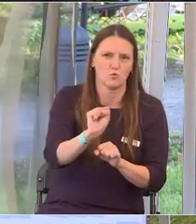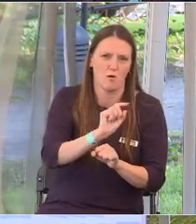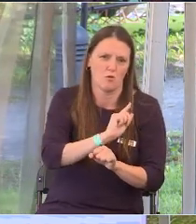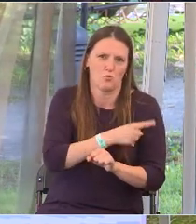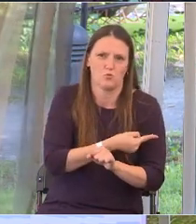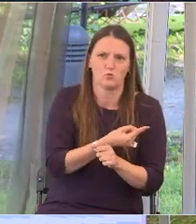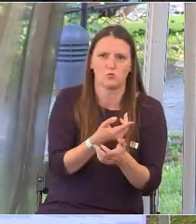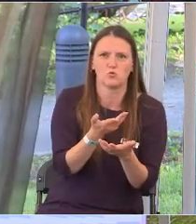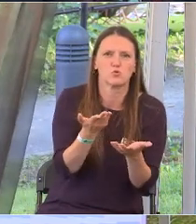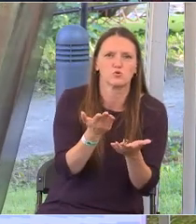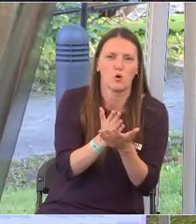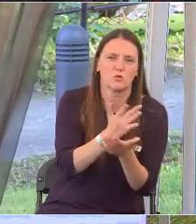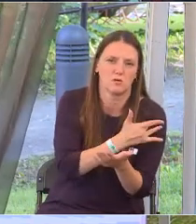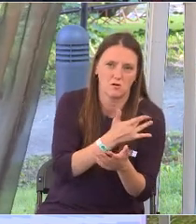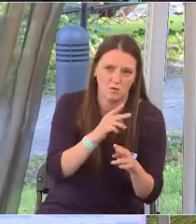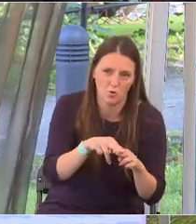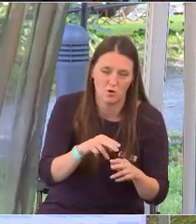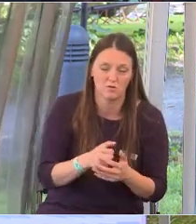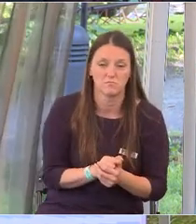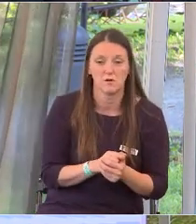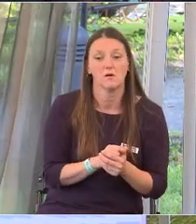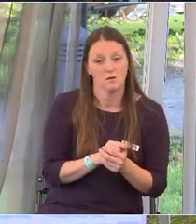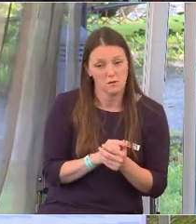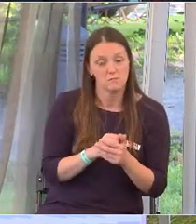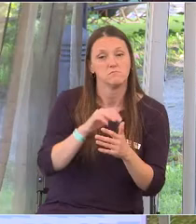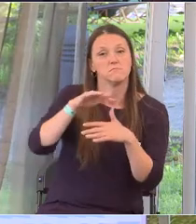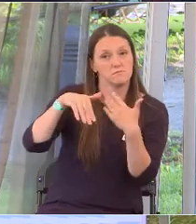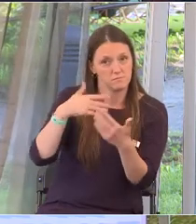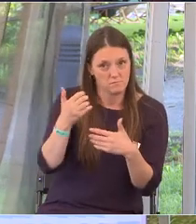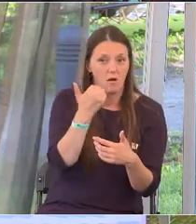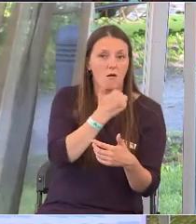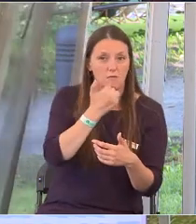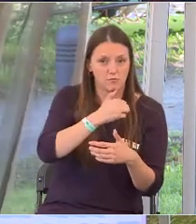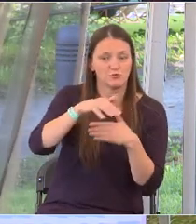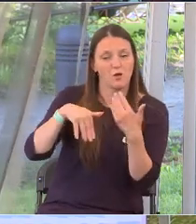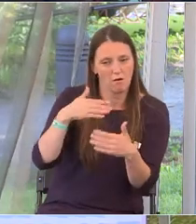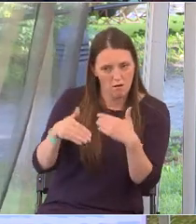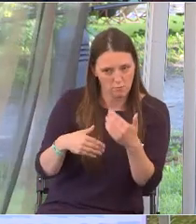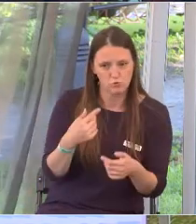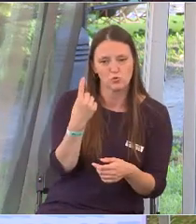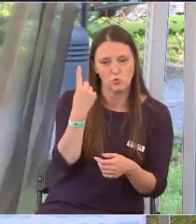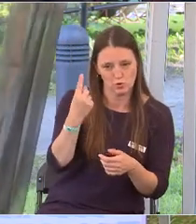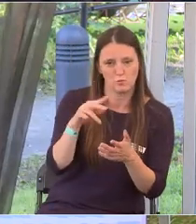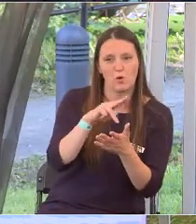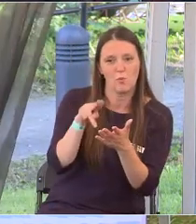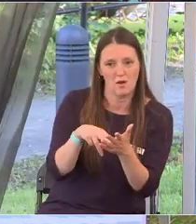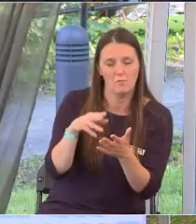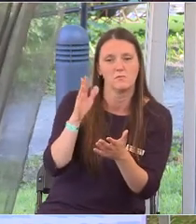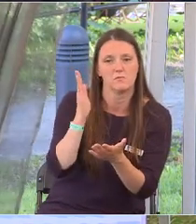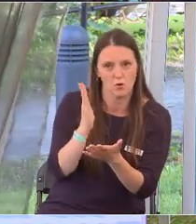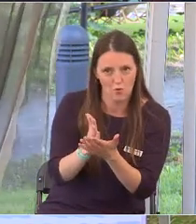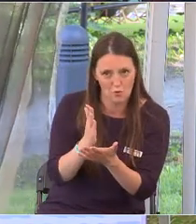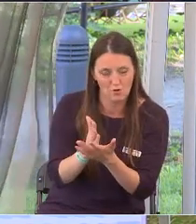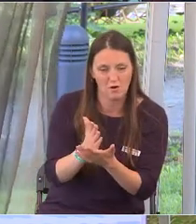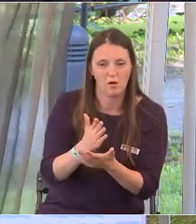in some point technically defined, so ethnicity matters here, and that's the one problem that is at my heart, close